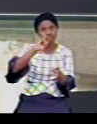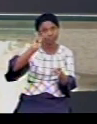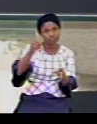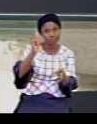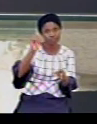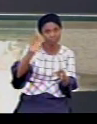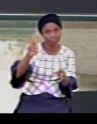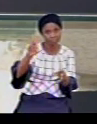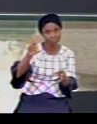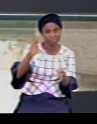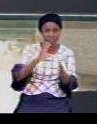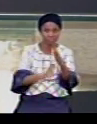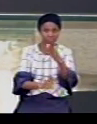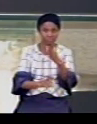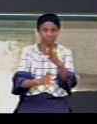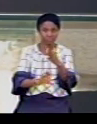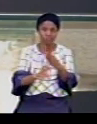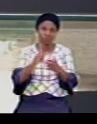Jeremiah chapter